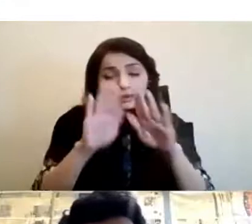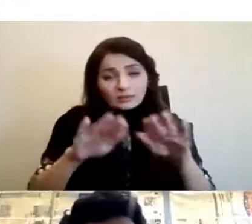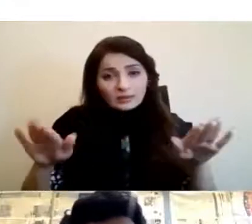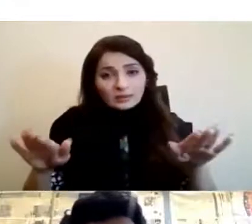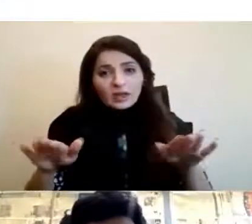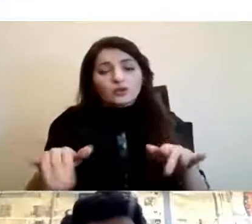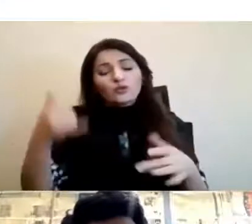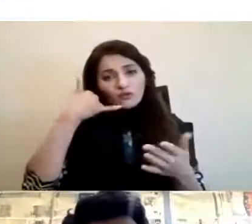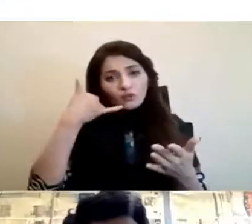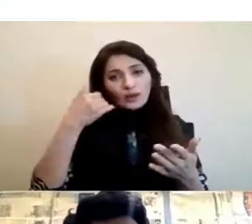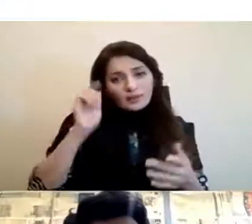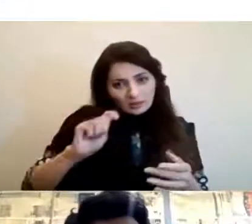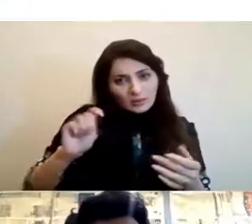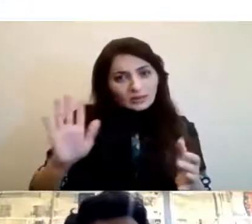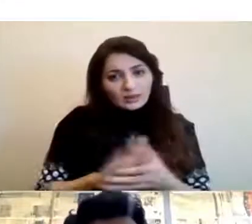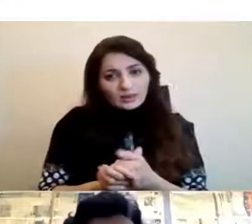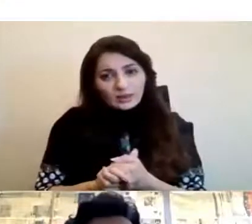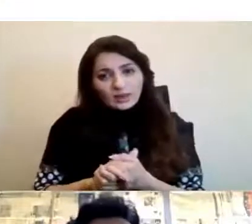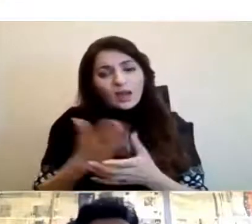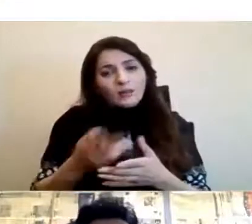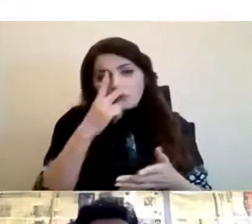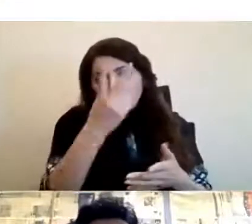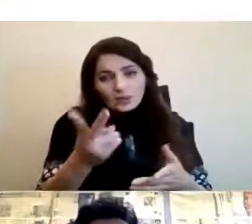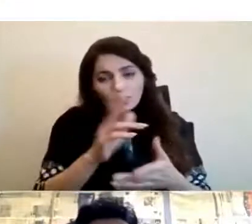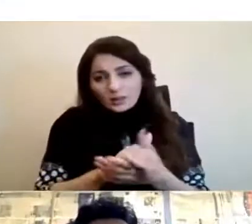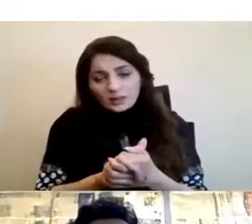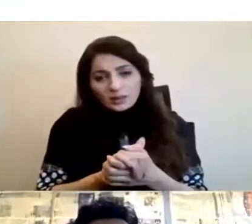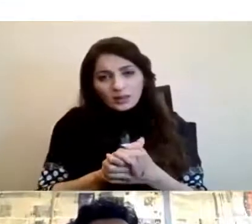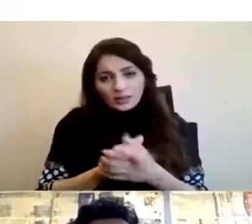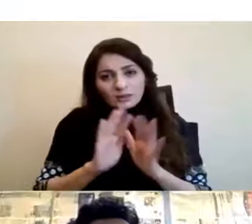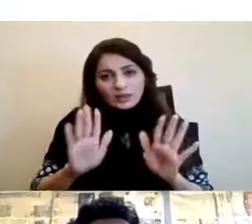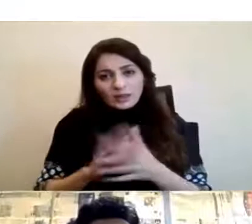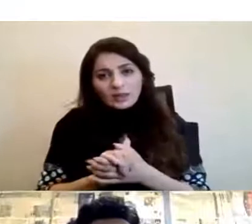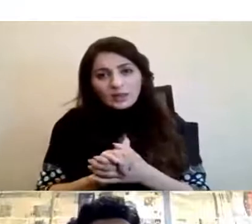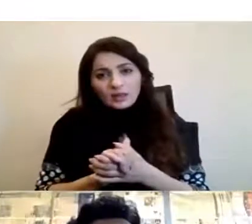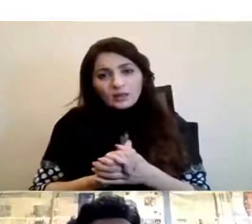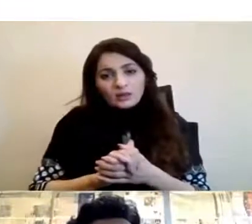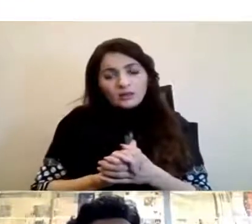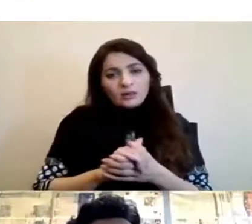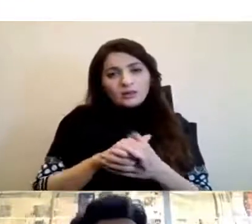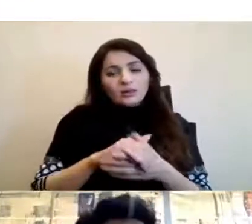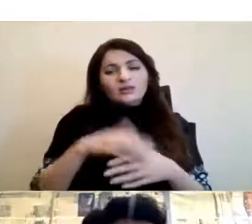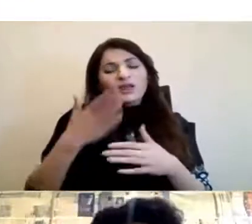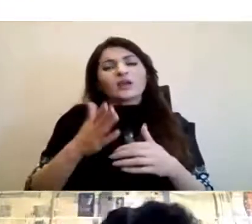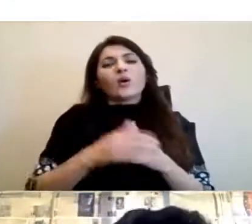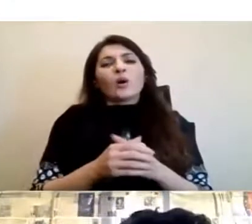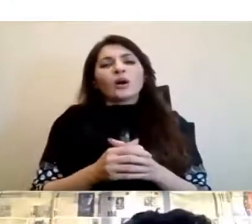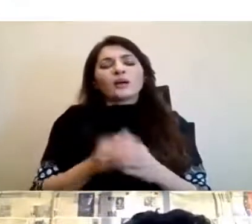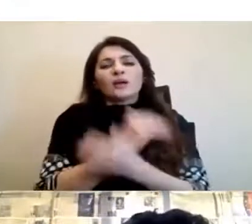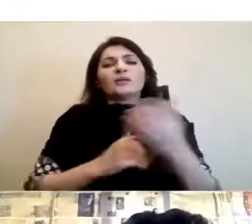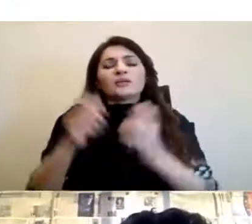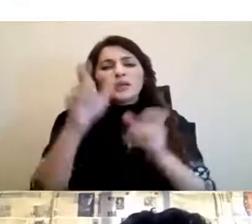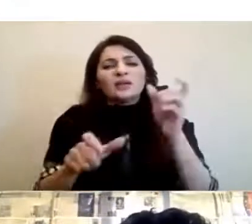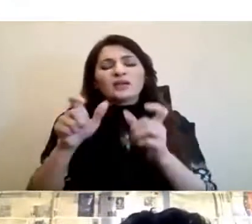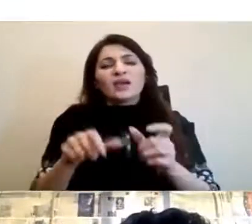smartphones. And if you look at the other, it's the other disabilities probably who have the other phones. So